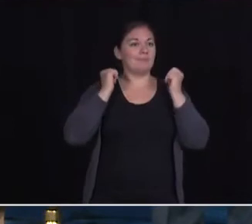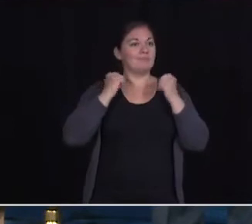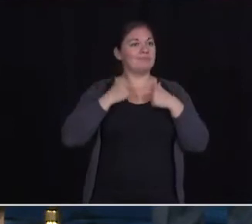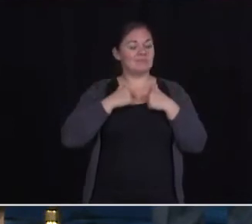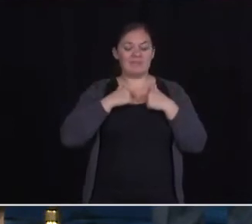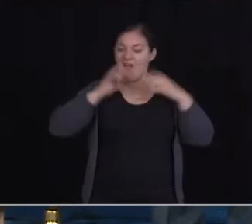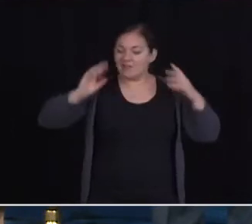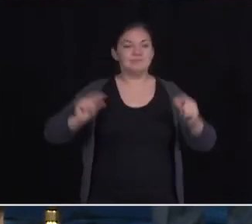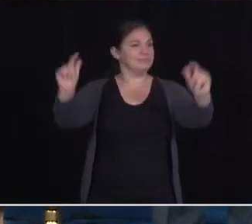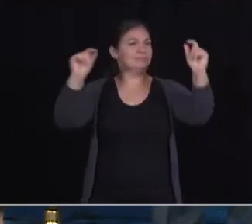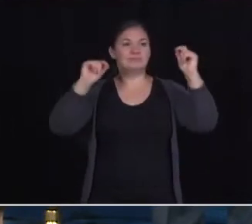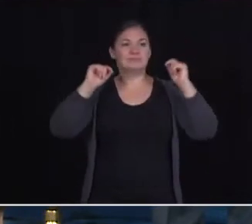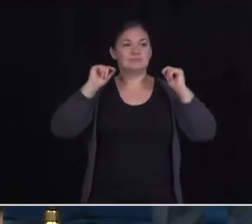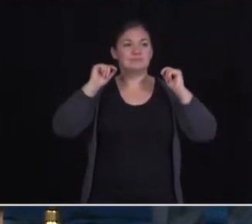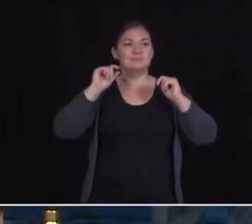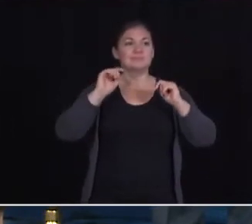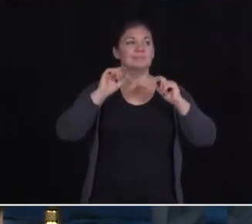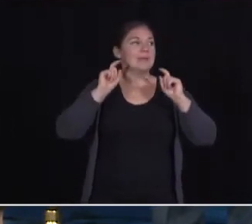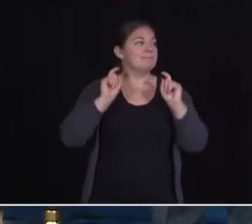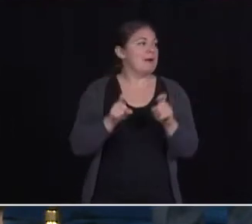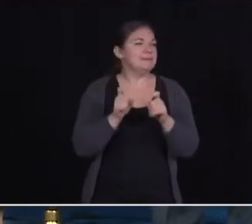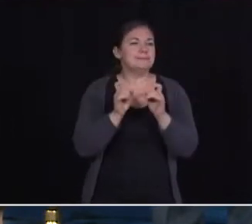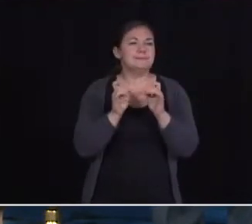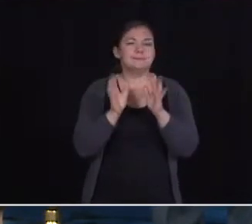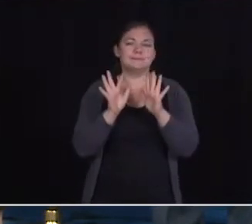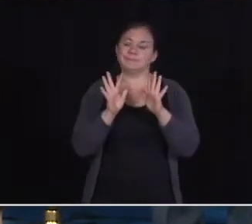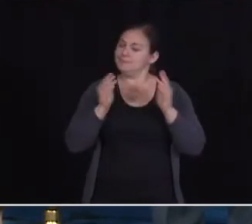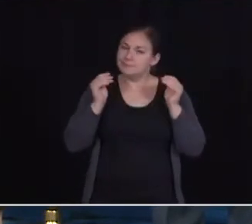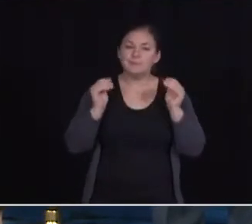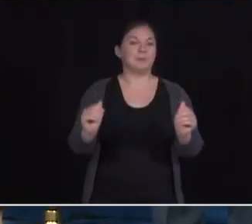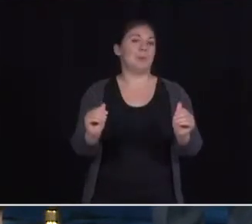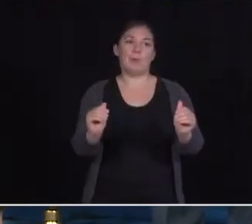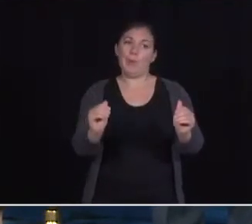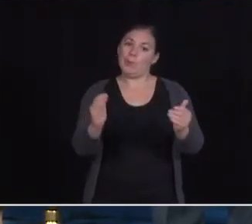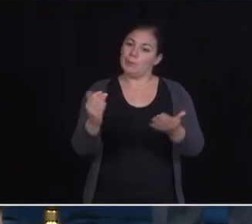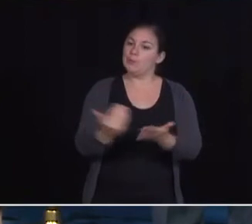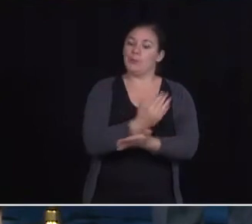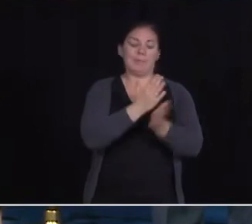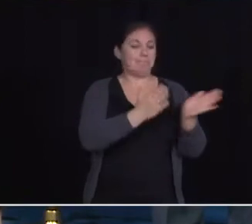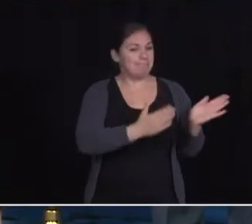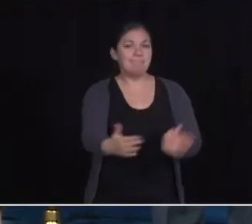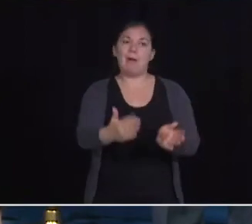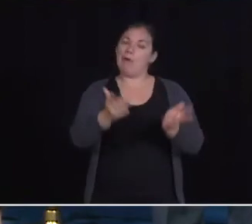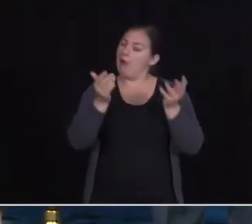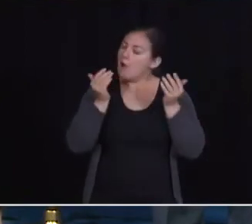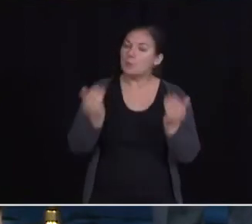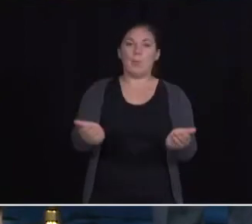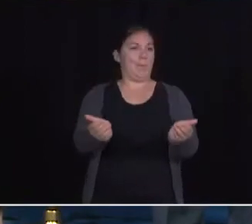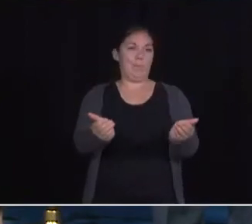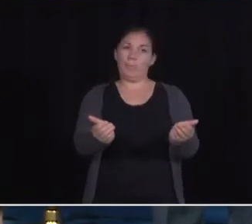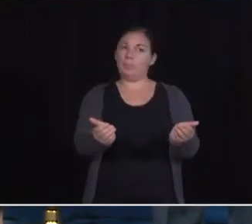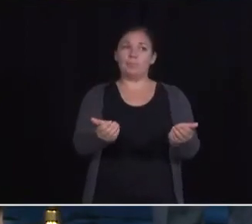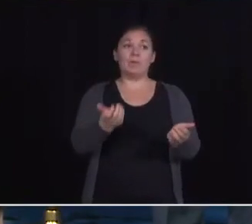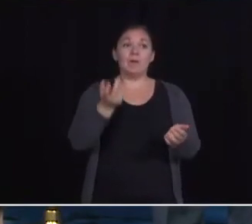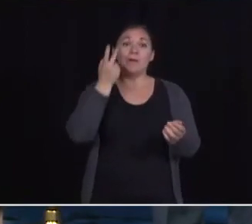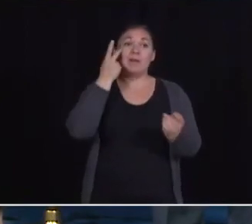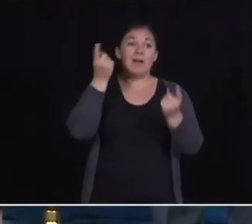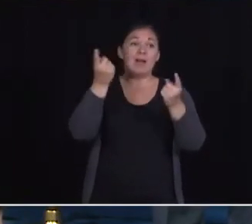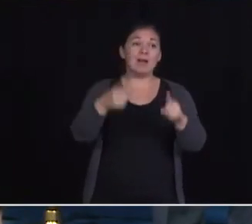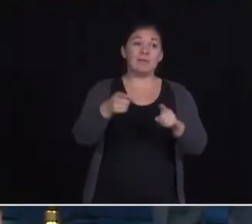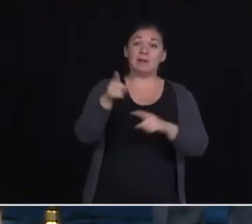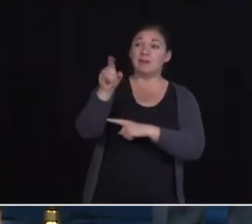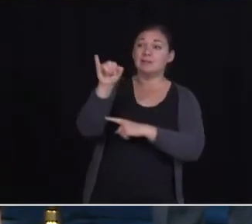this, because we see what's happening or could potentially happen when we see the acute care beds